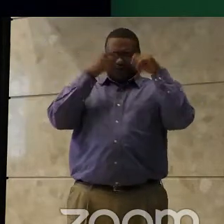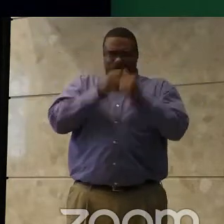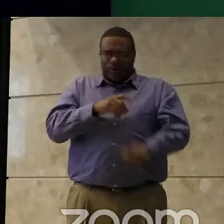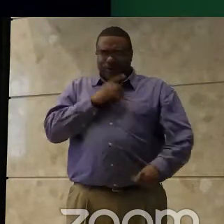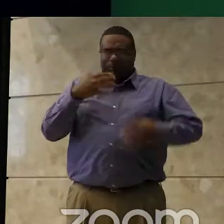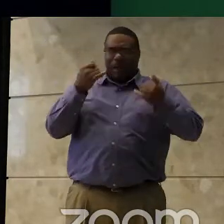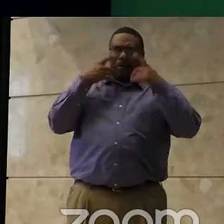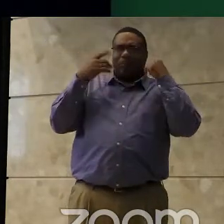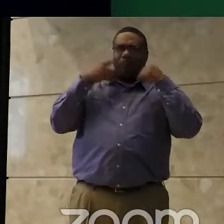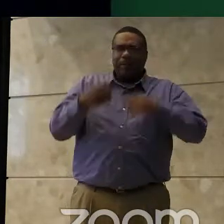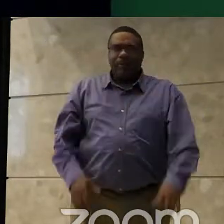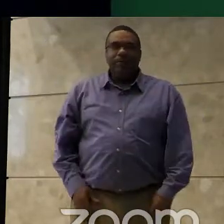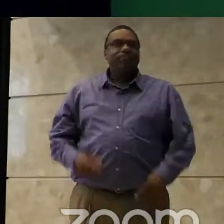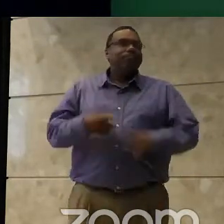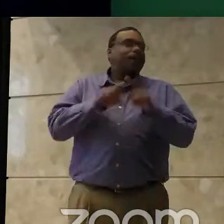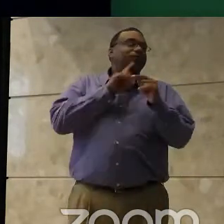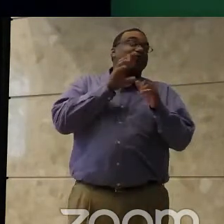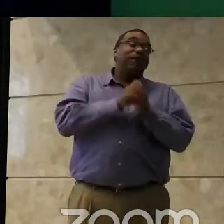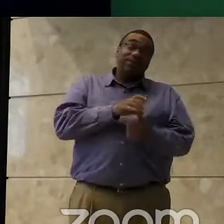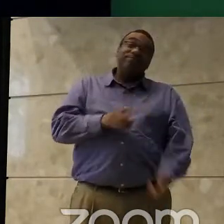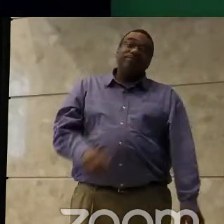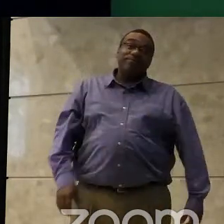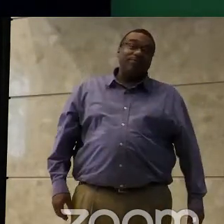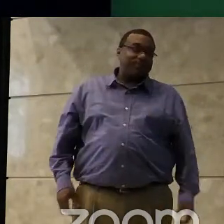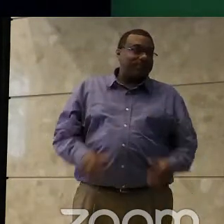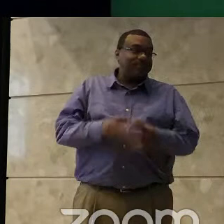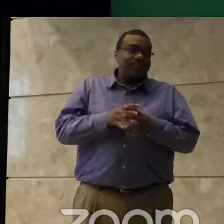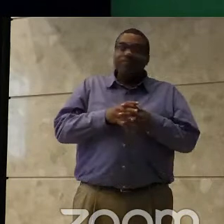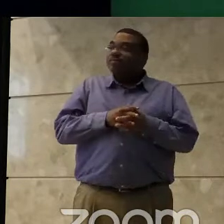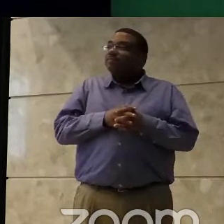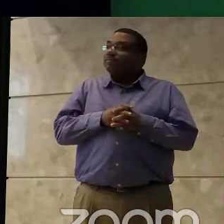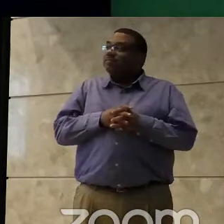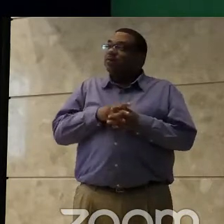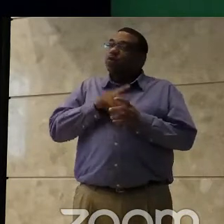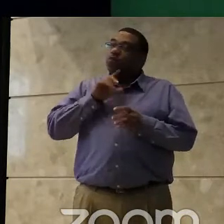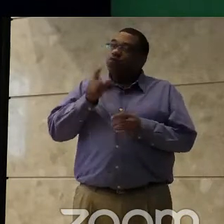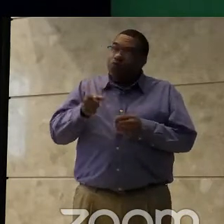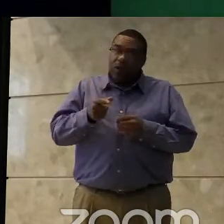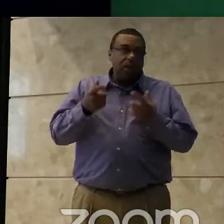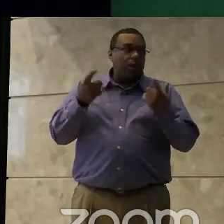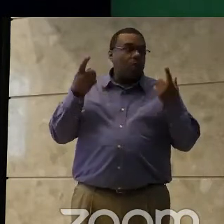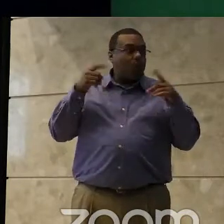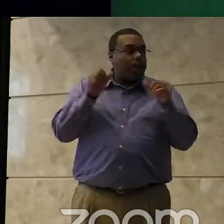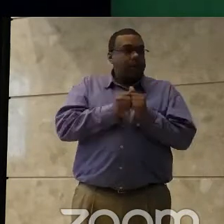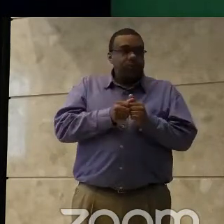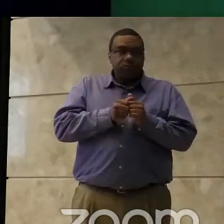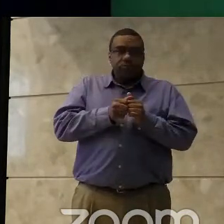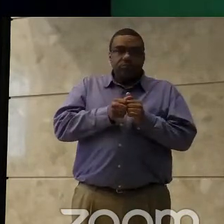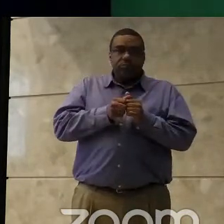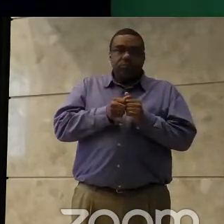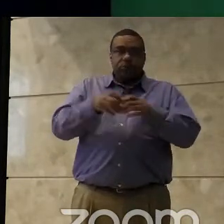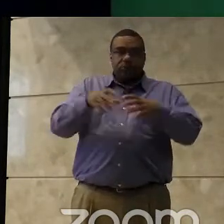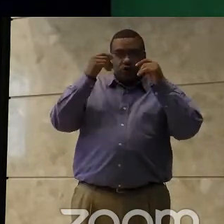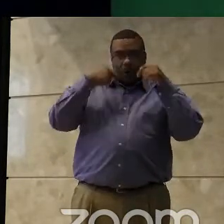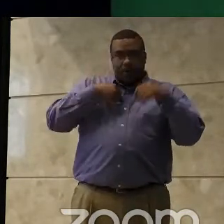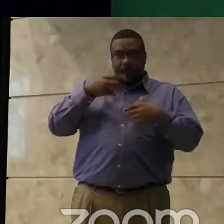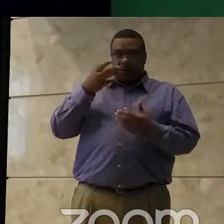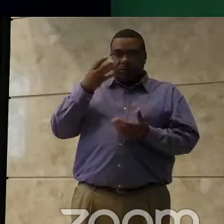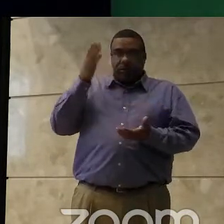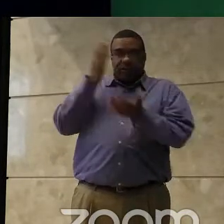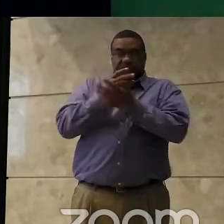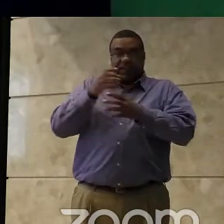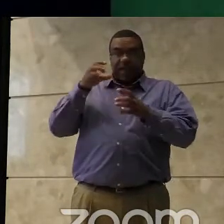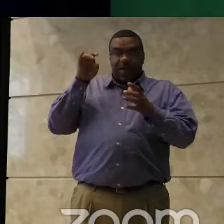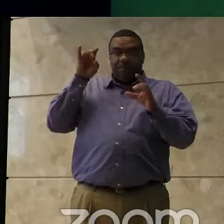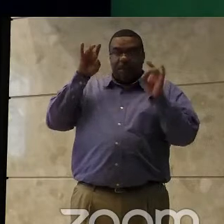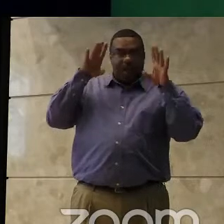Wait. But you know, it was cathartic. It taught me to stop the hate. And what my parents always said was,